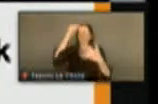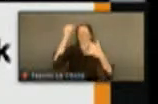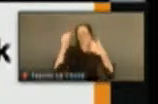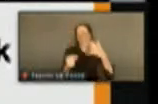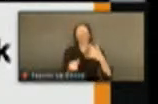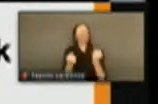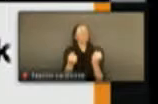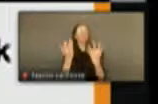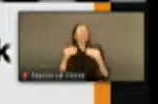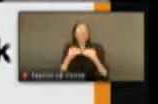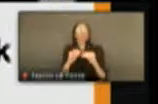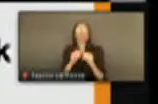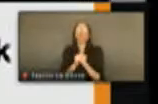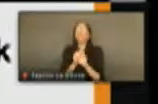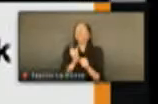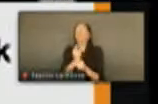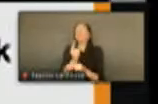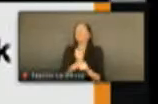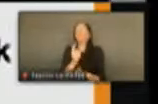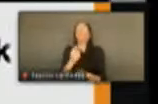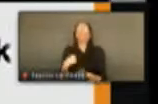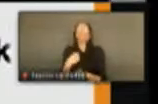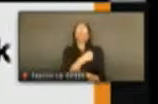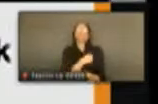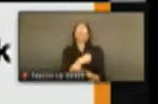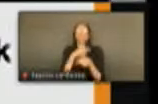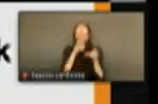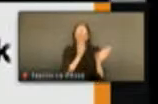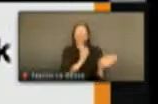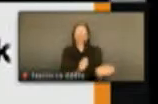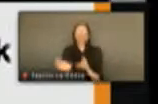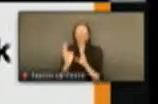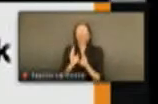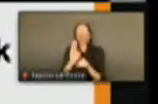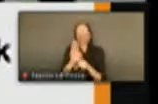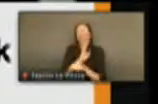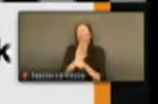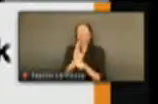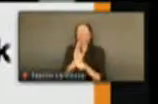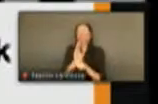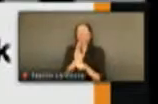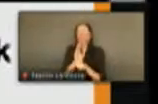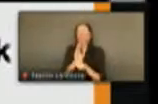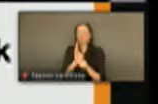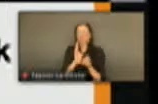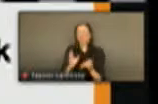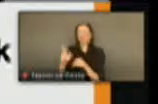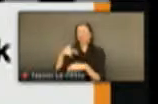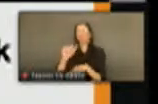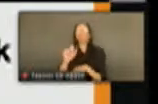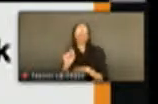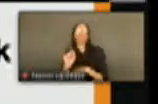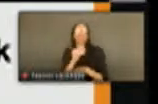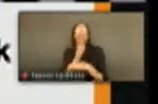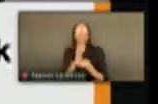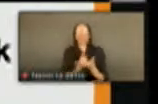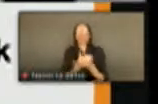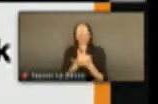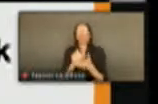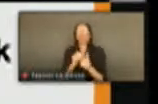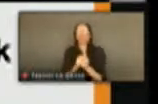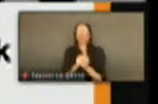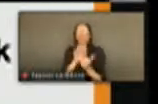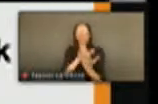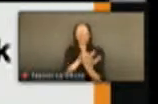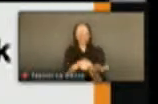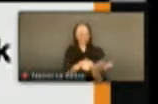business plans and budgets. These show how they support the priorities in the strategic plan and